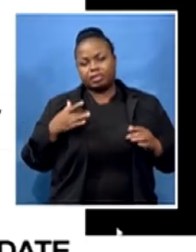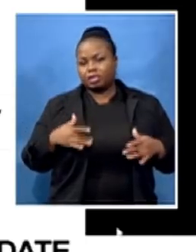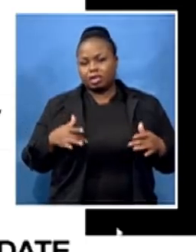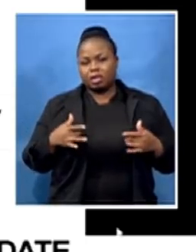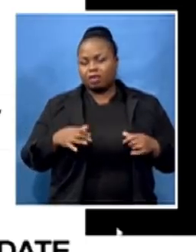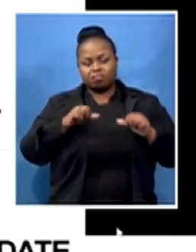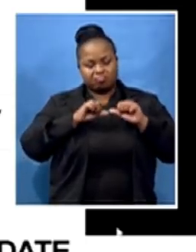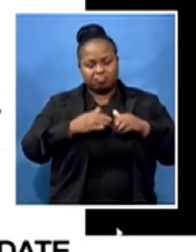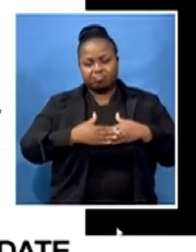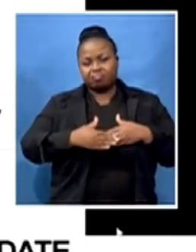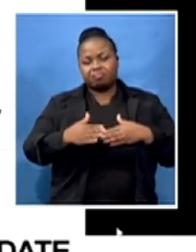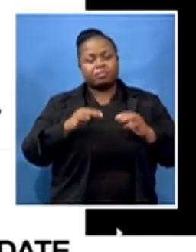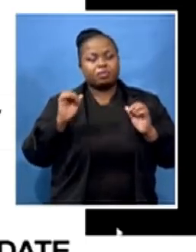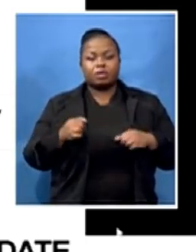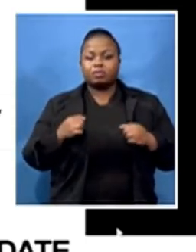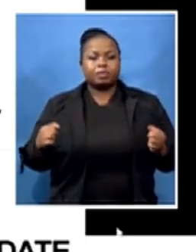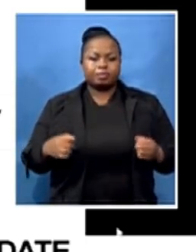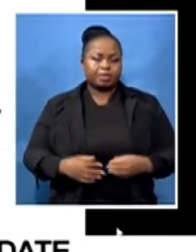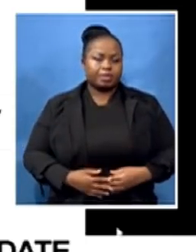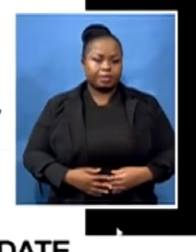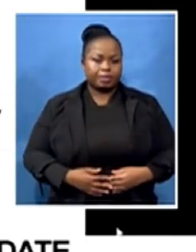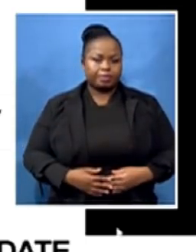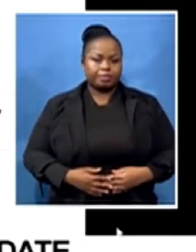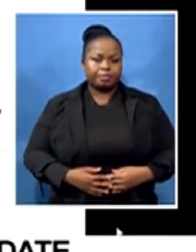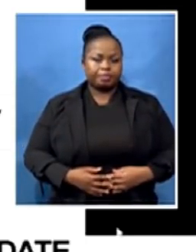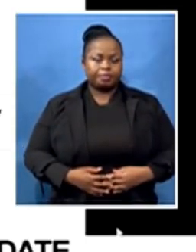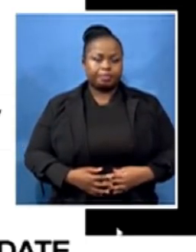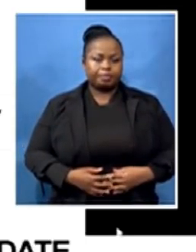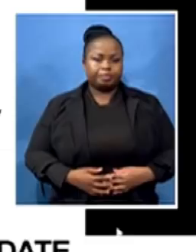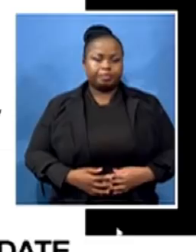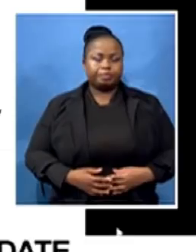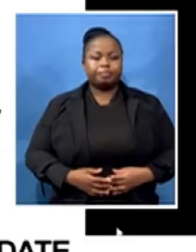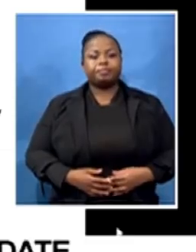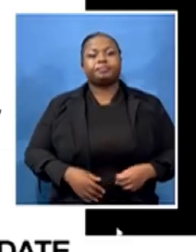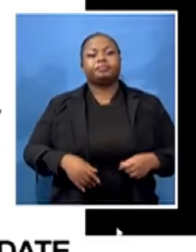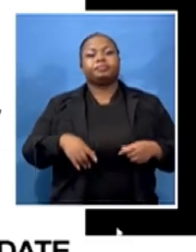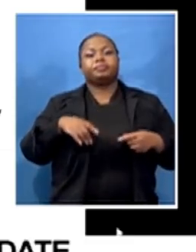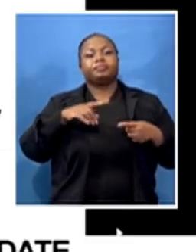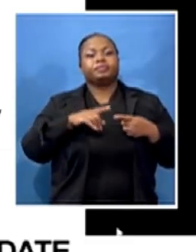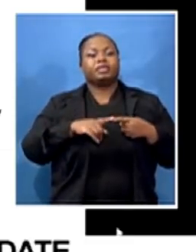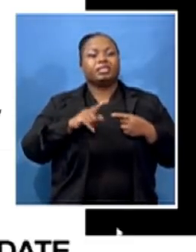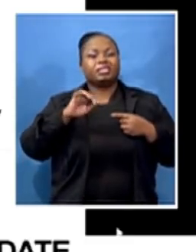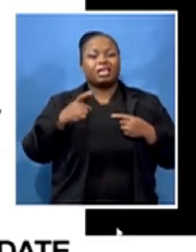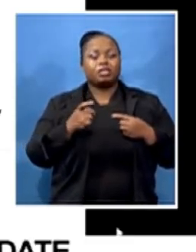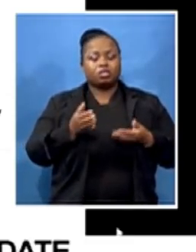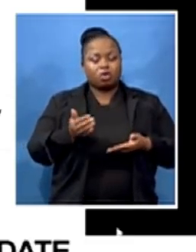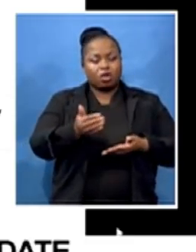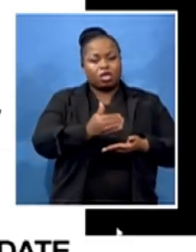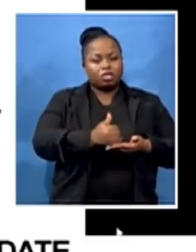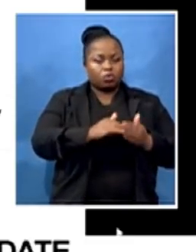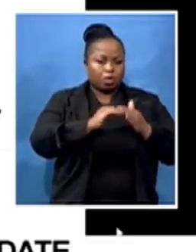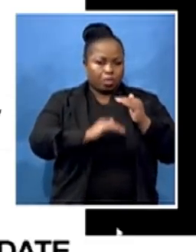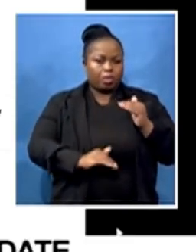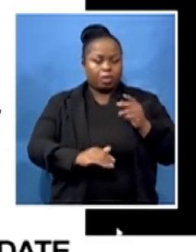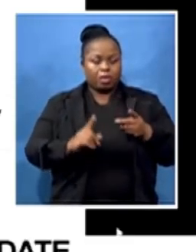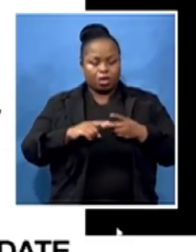Unemployment will rise, tax collection will be low, and the vulnerable households have lost a lot of